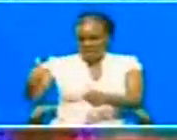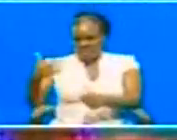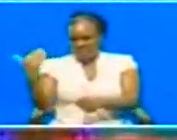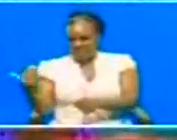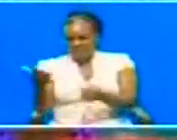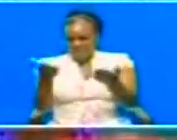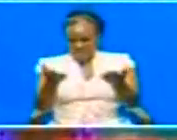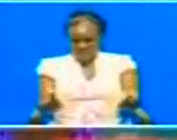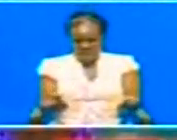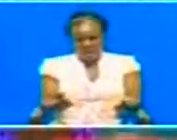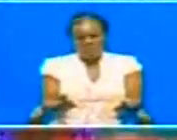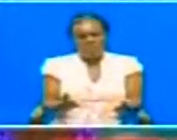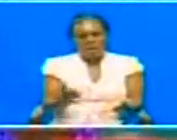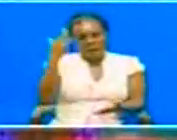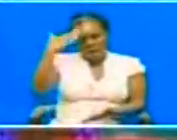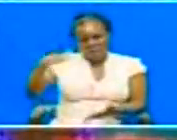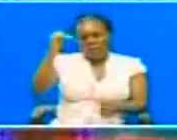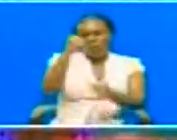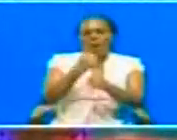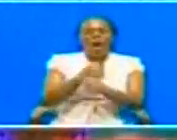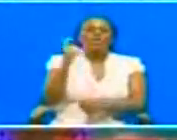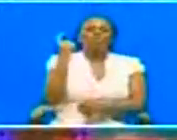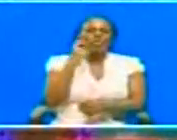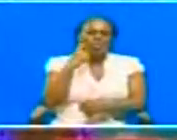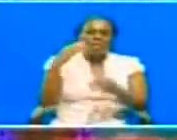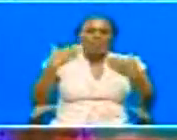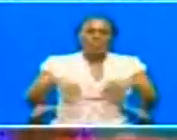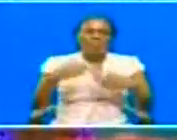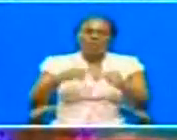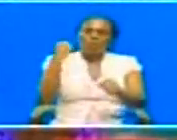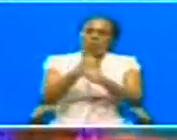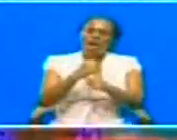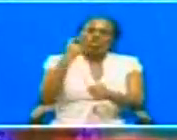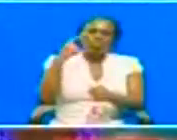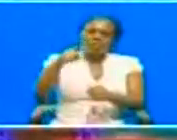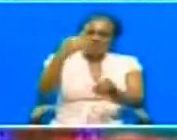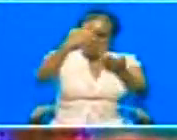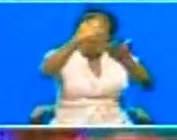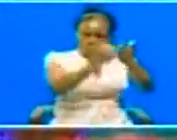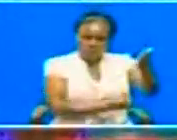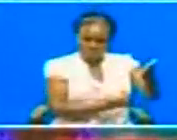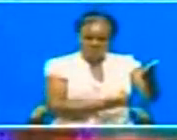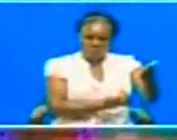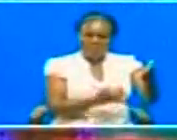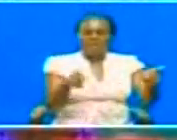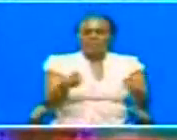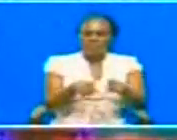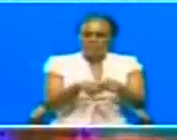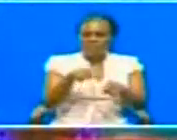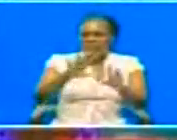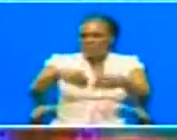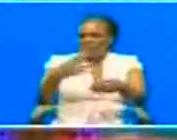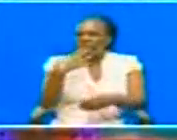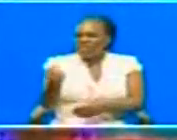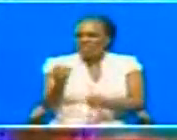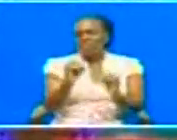the style of awareness raising is you do workshops. The people who conduct the workshop take a big chunk of money. People who sit there are hardly given